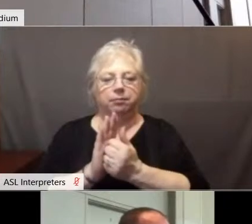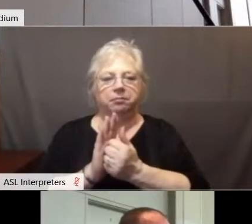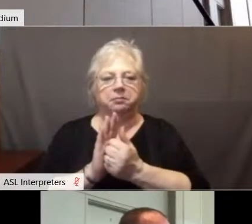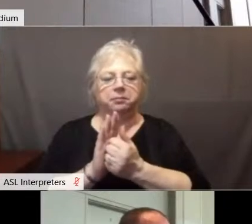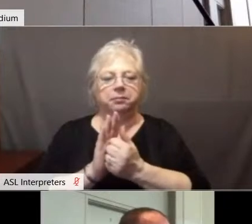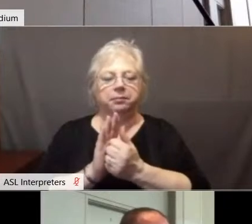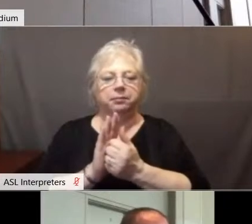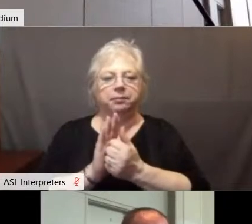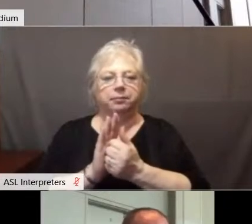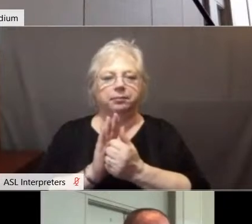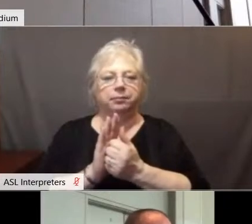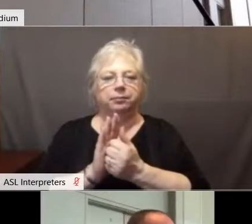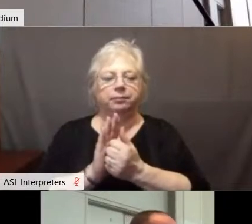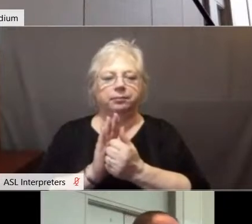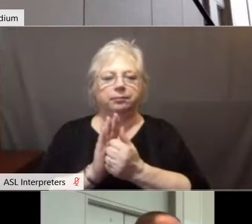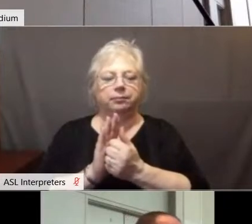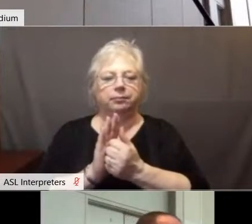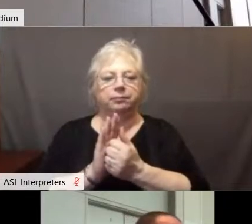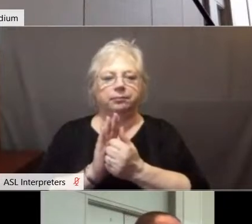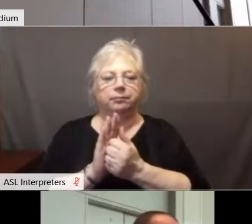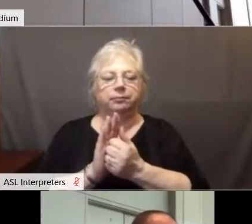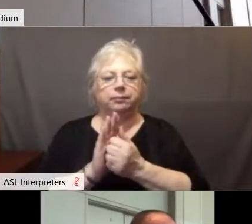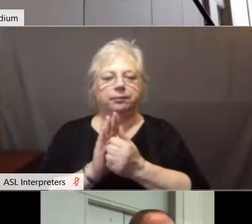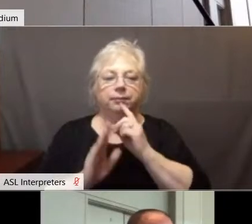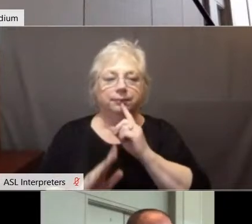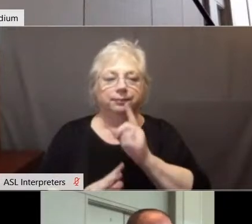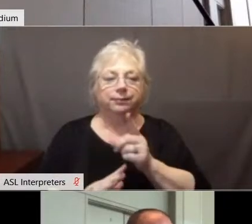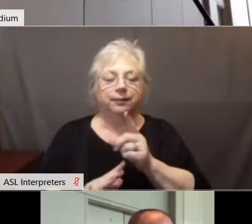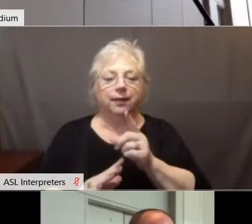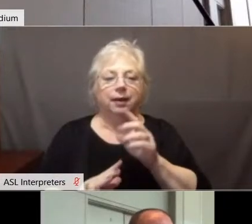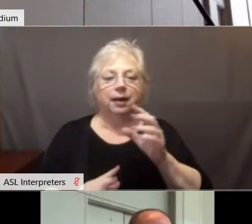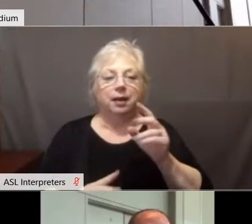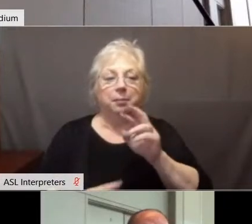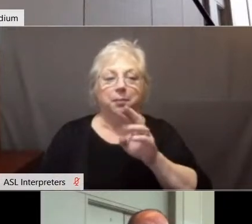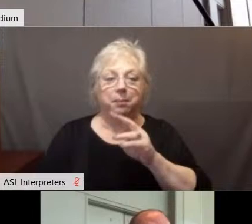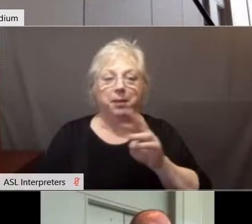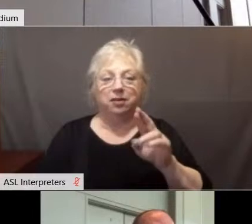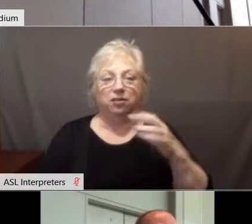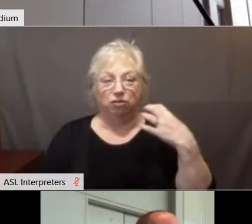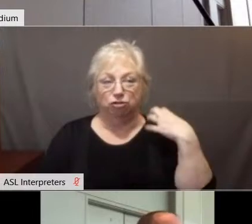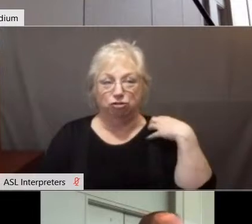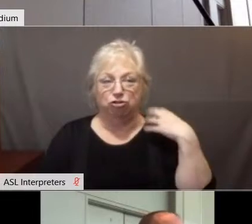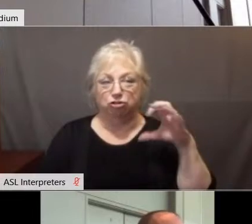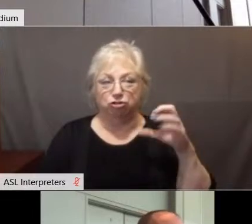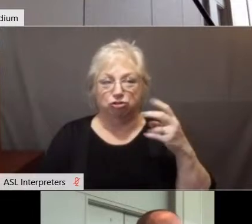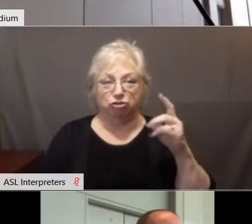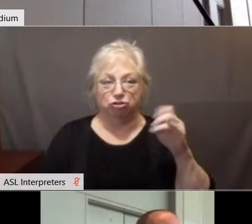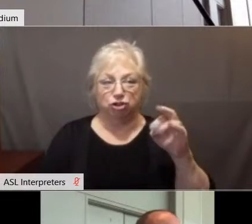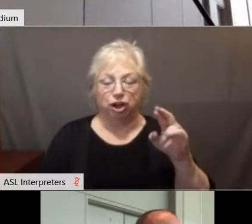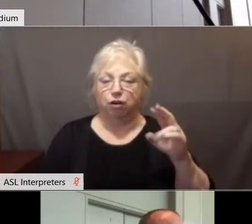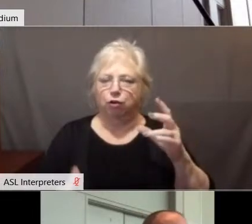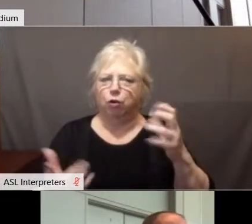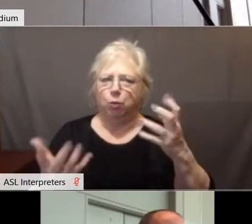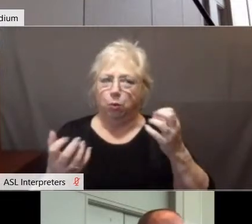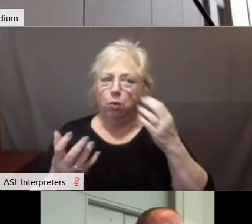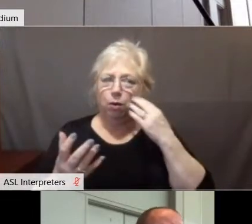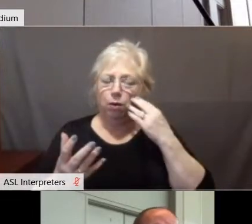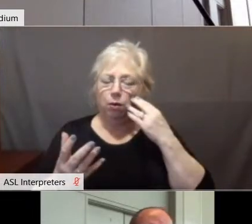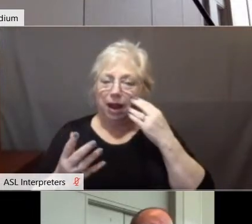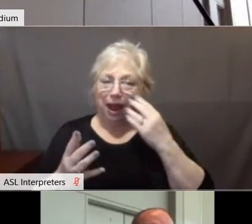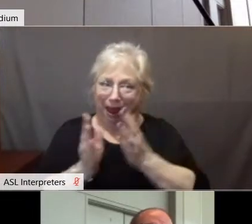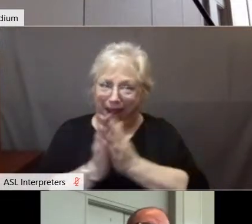Well, actually, Mr. Chair, do we want to ask if items will be pulled from consent